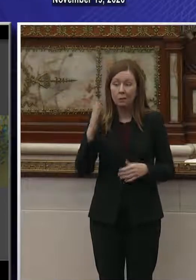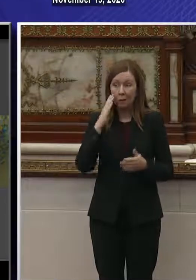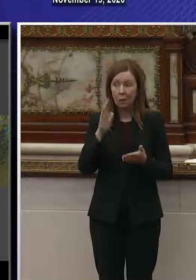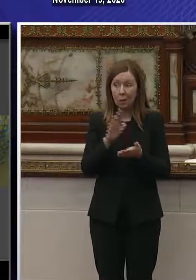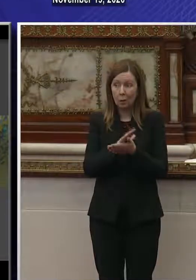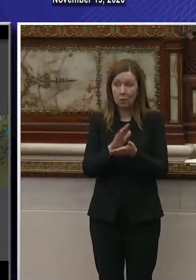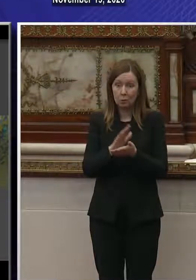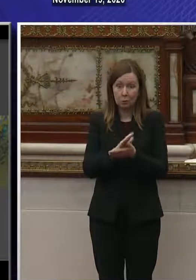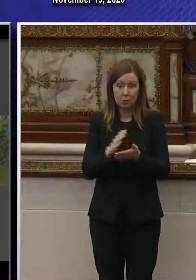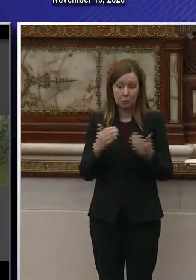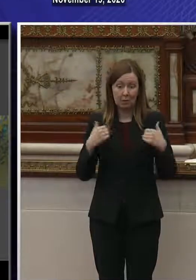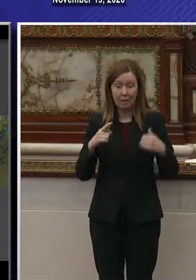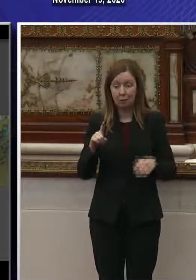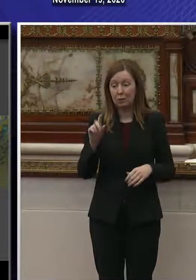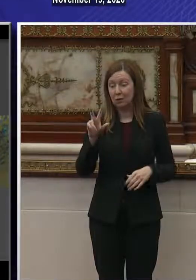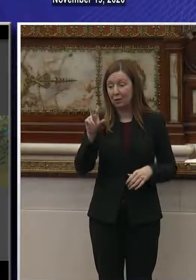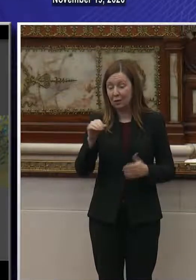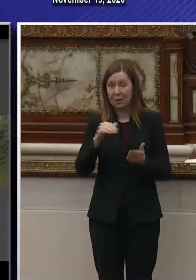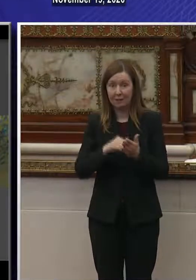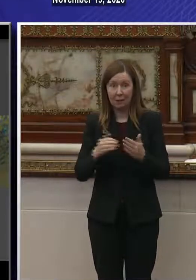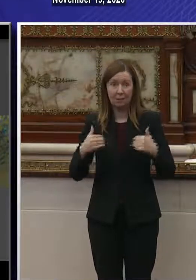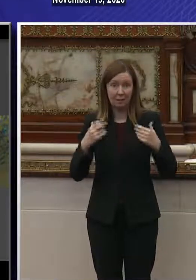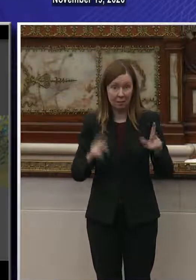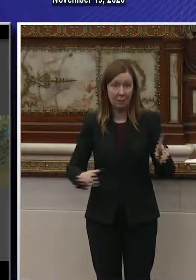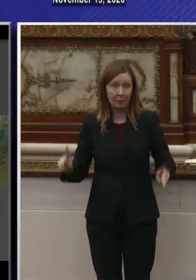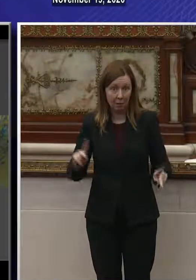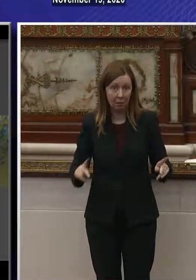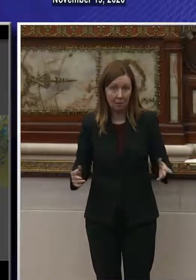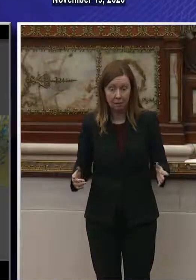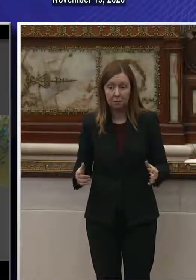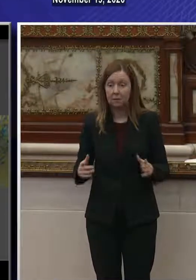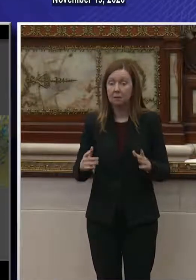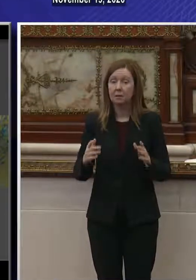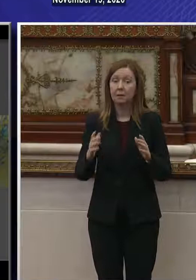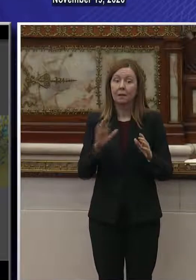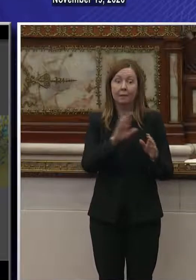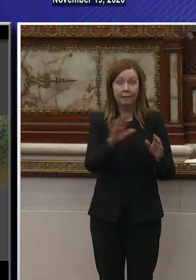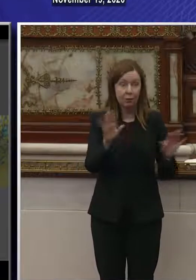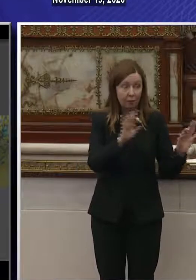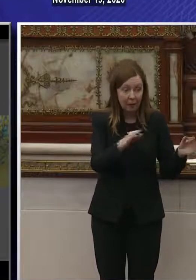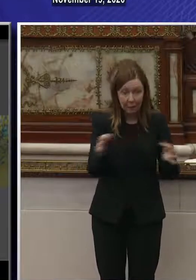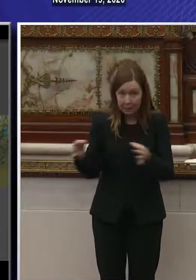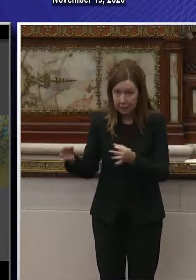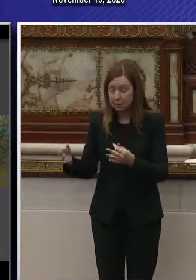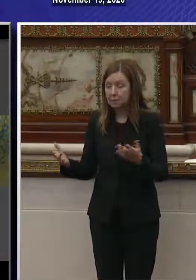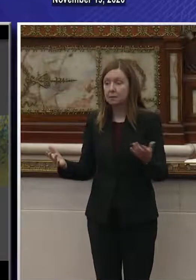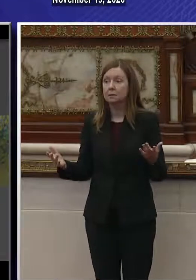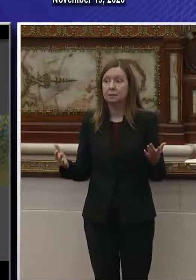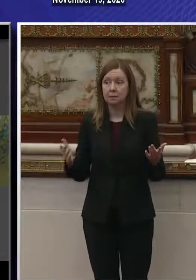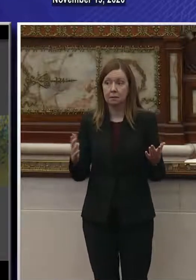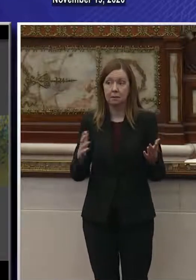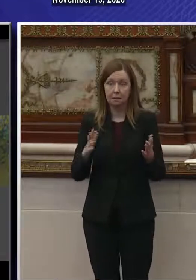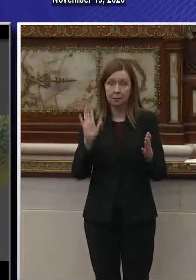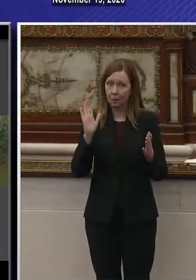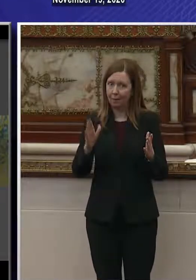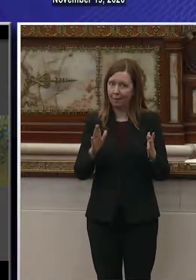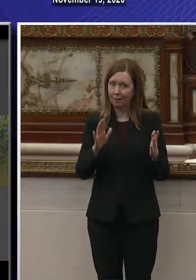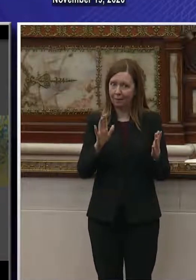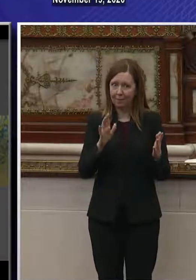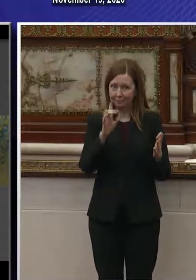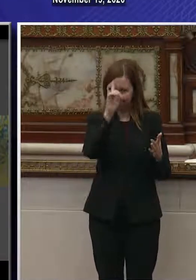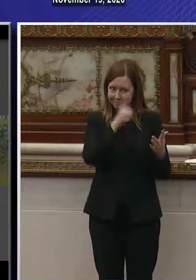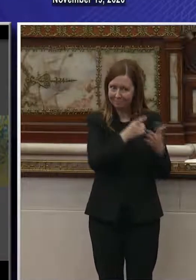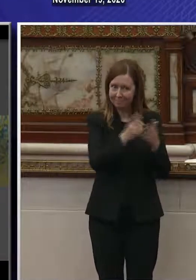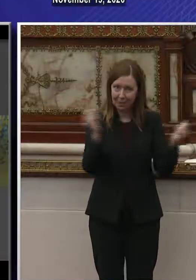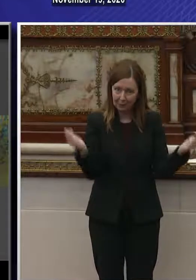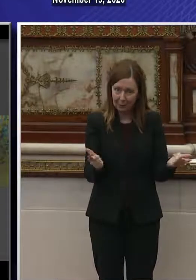in 130,000 of our young people, plus their families. They will hit everybody. Some schools